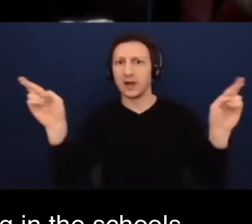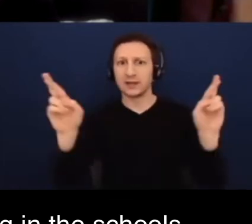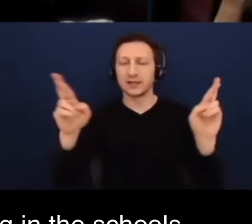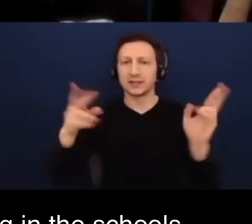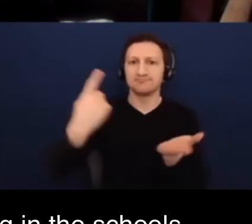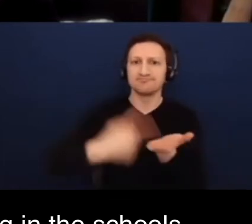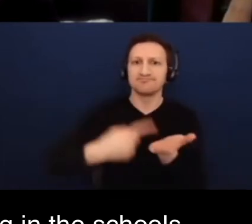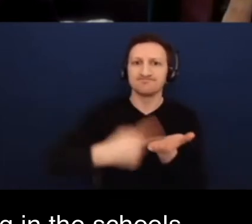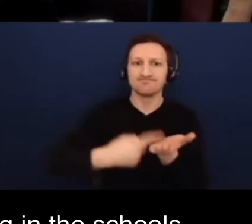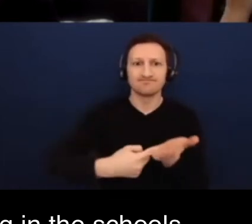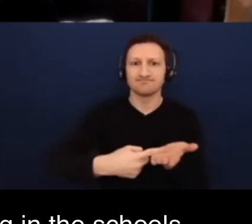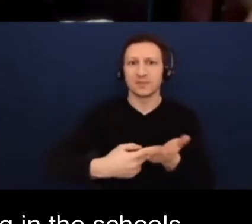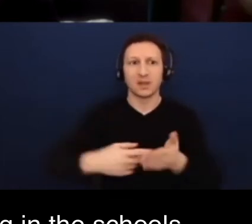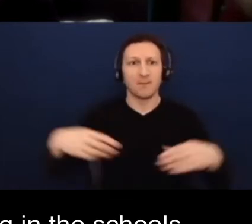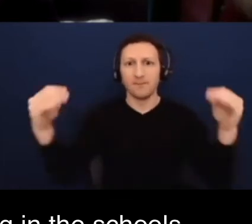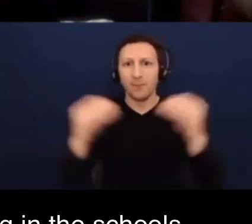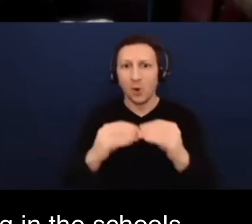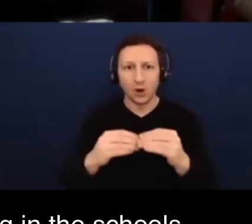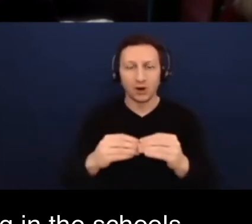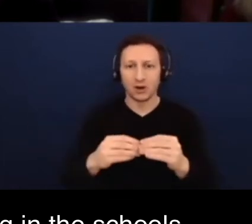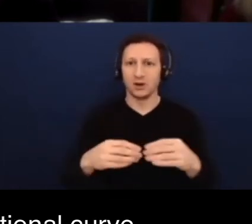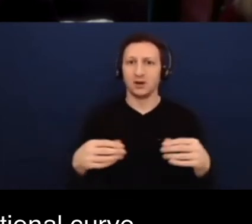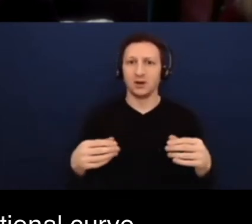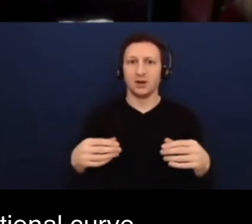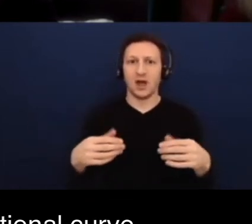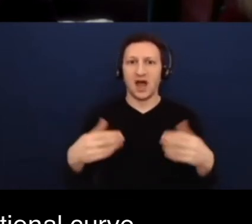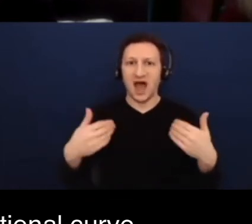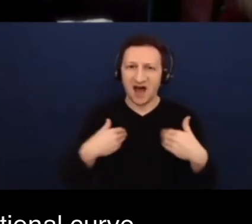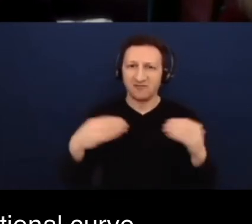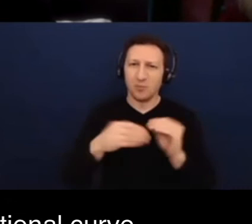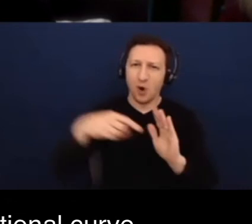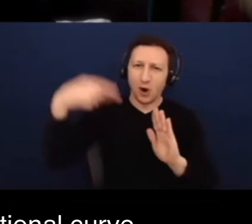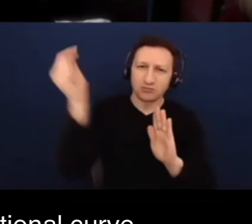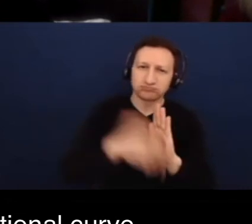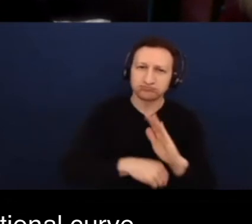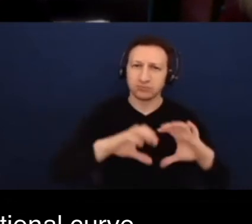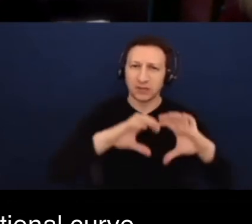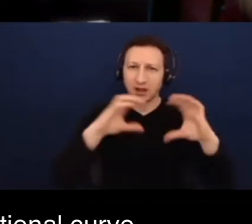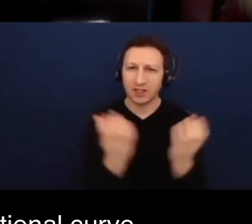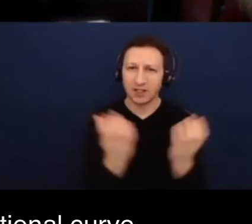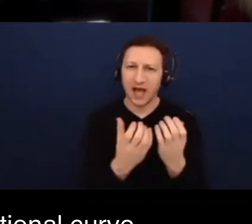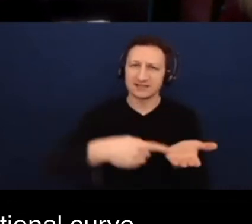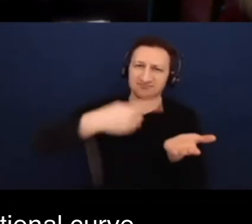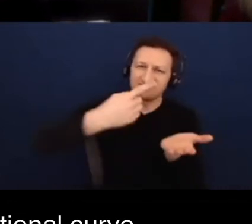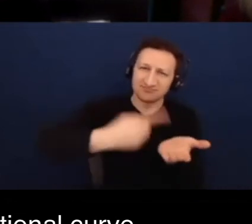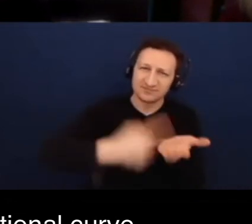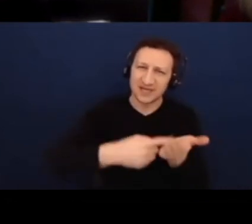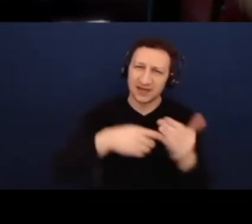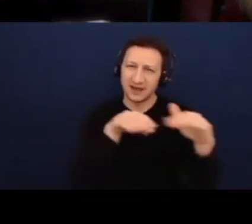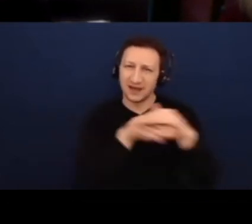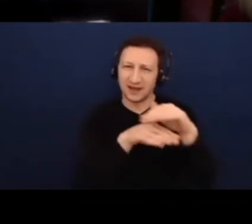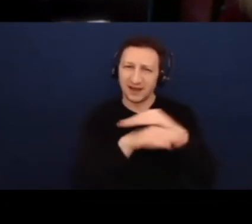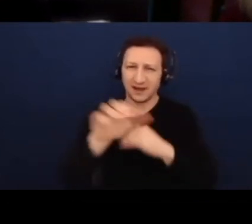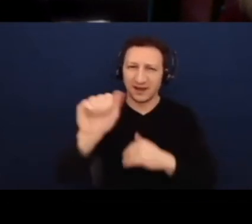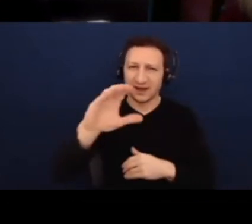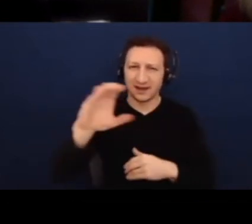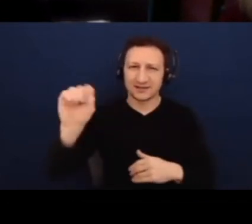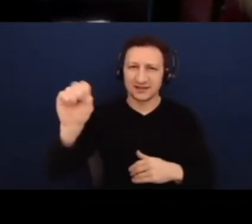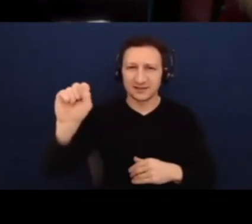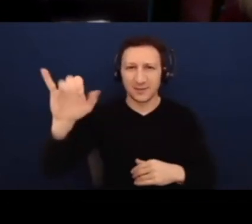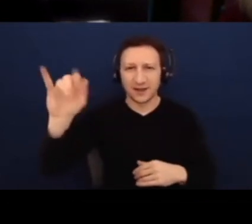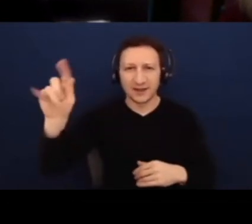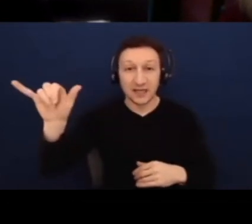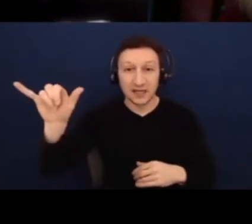in the schools for the subject matter, for the educational curve about media accessibility? It could be under the umbrella